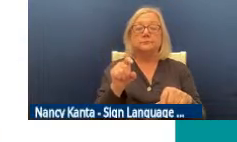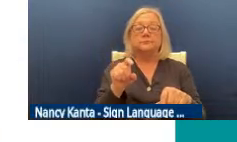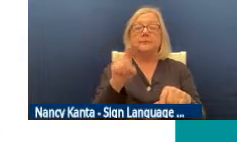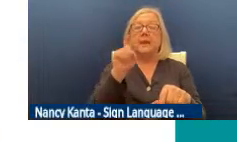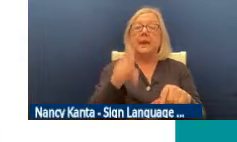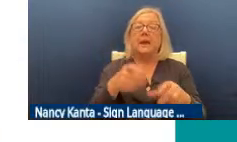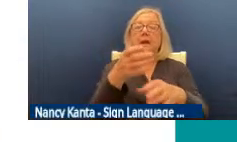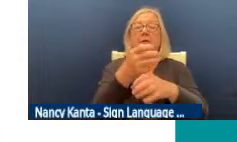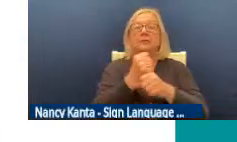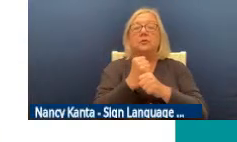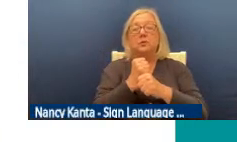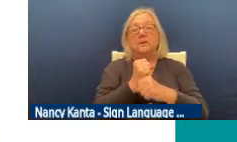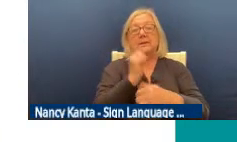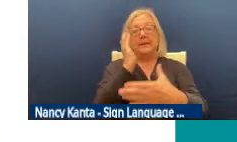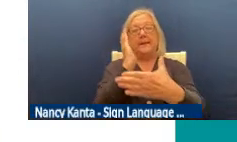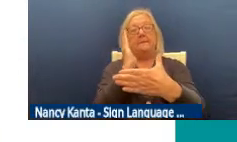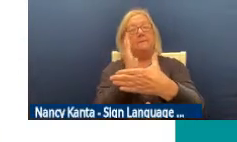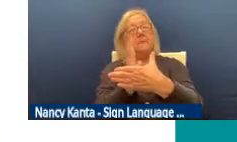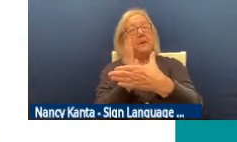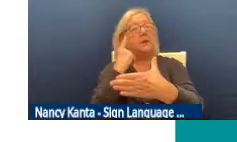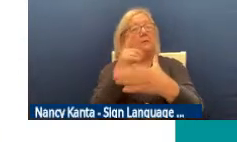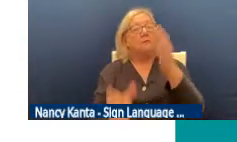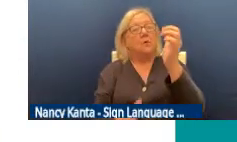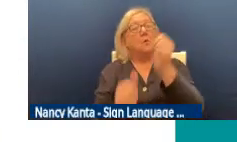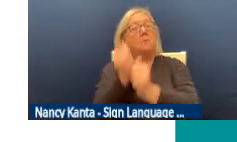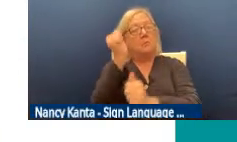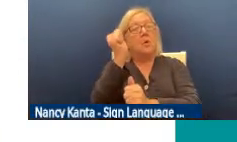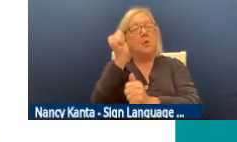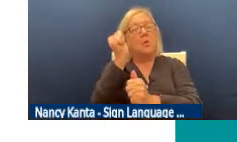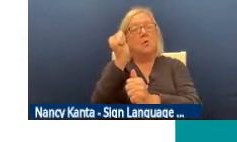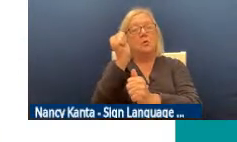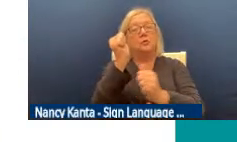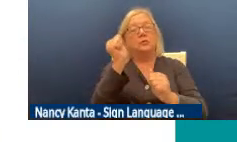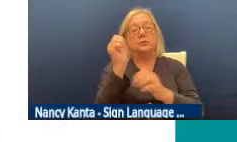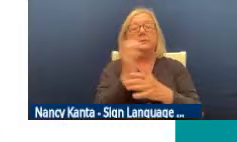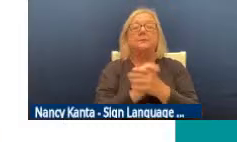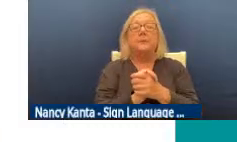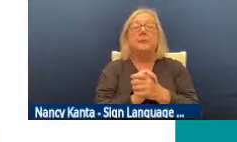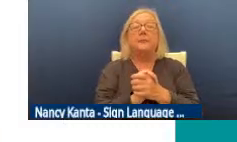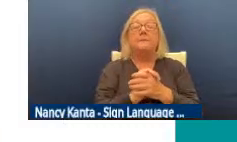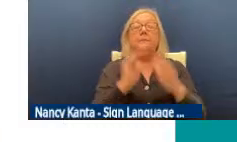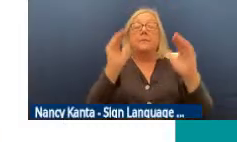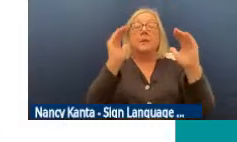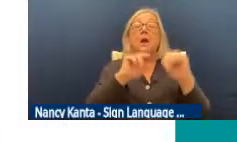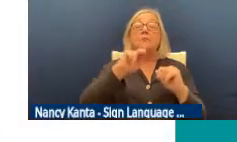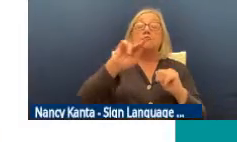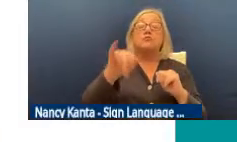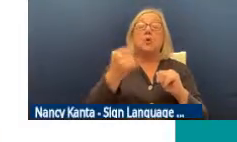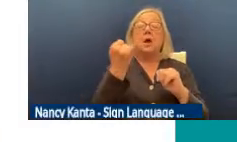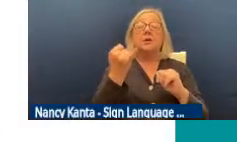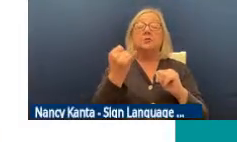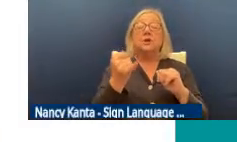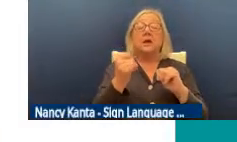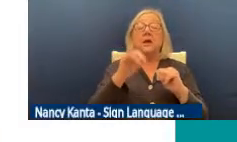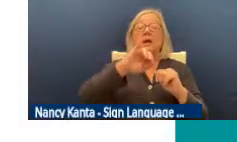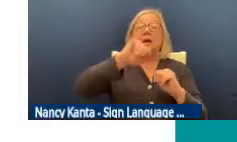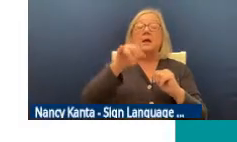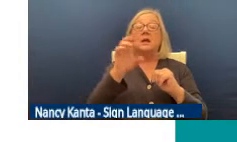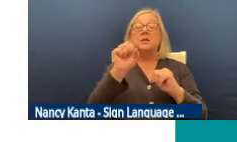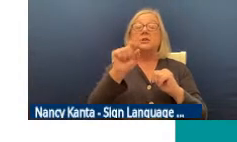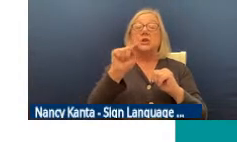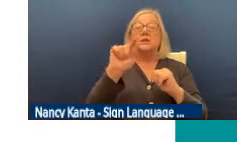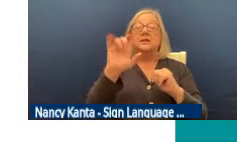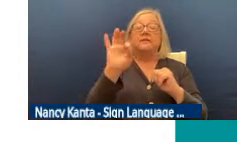essentially medium on most of the component parts. There's project justification, which includes all the things that the